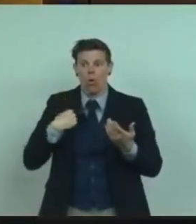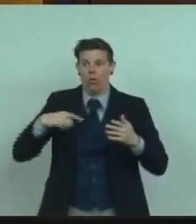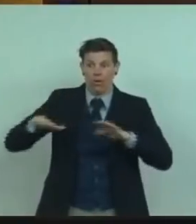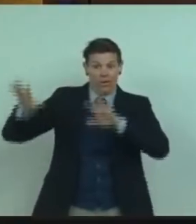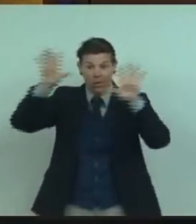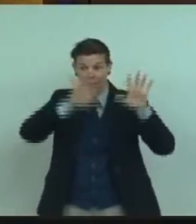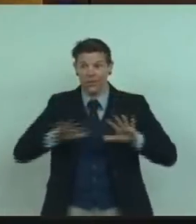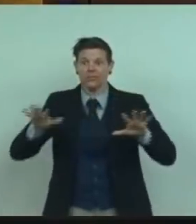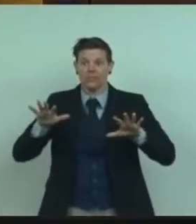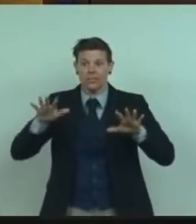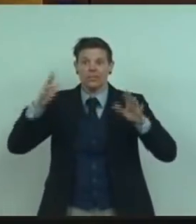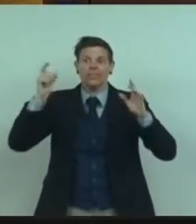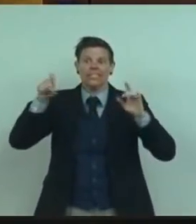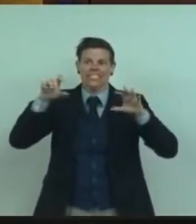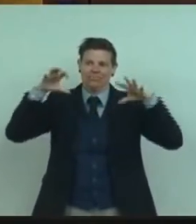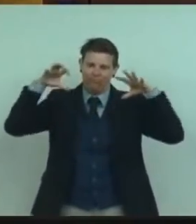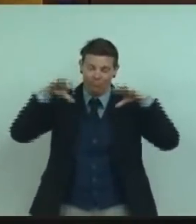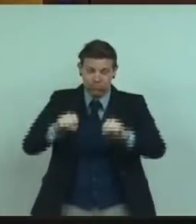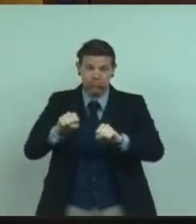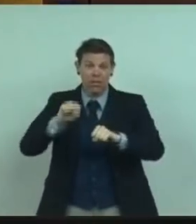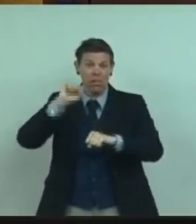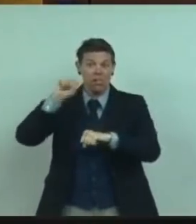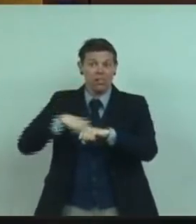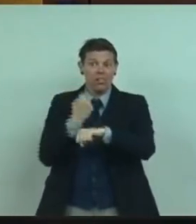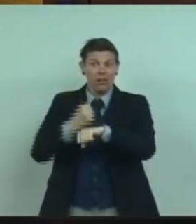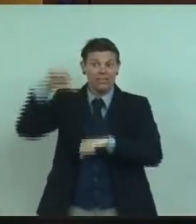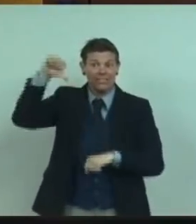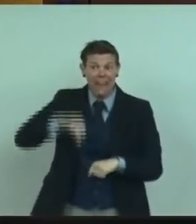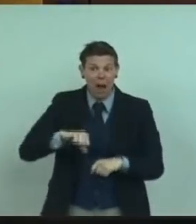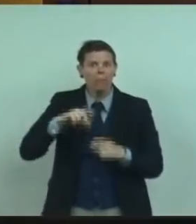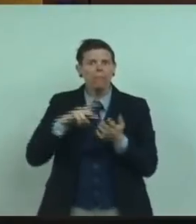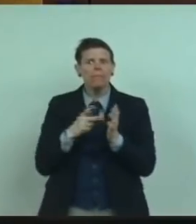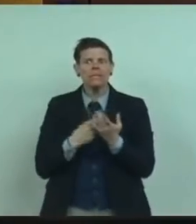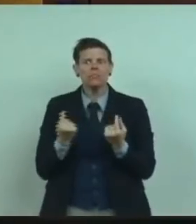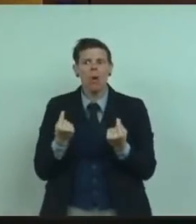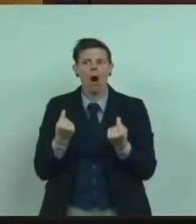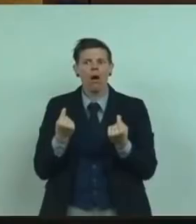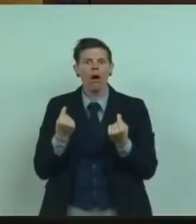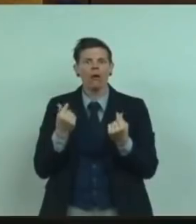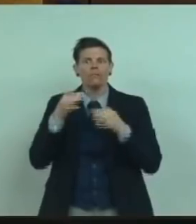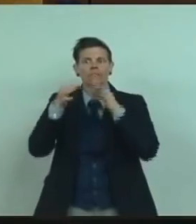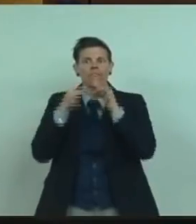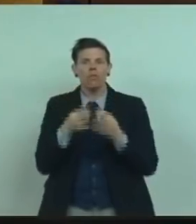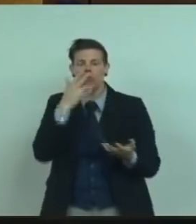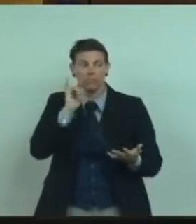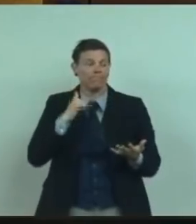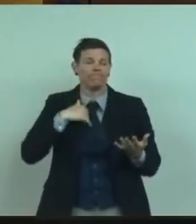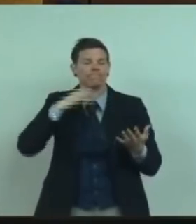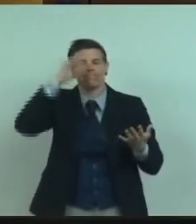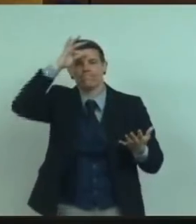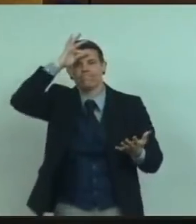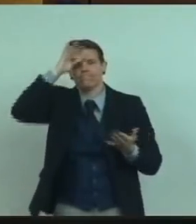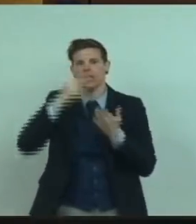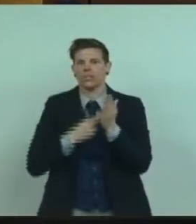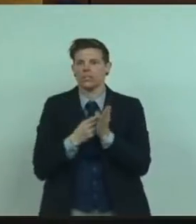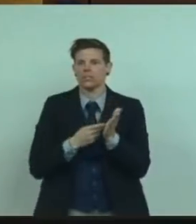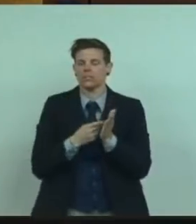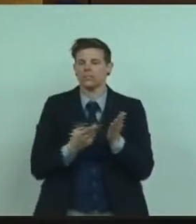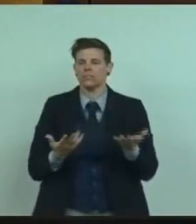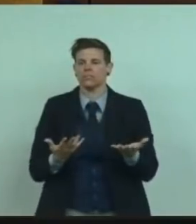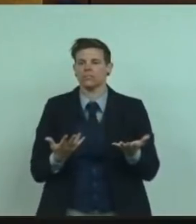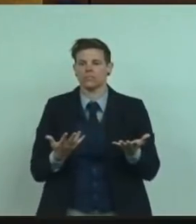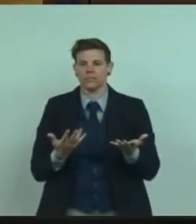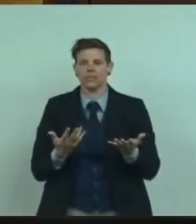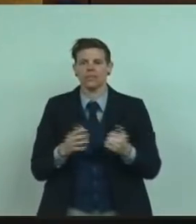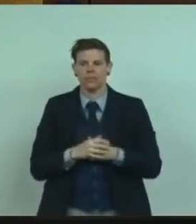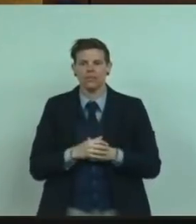there's a definition for that. And that creates, I think, real confusion. Look, everything that protects